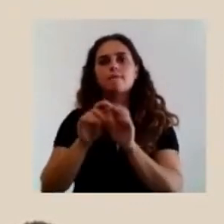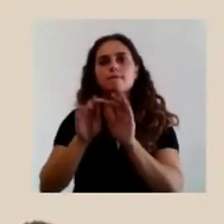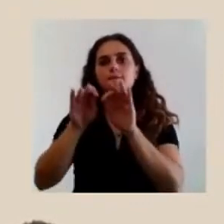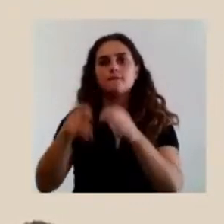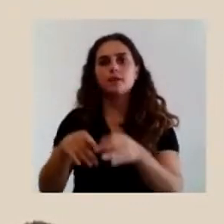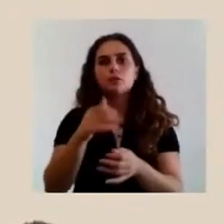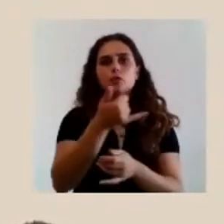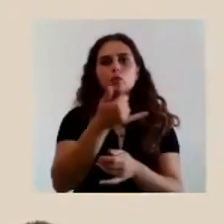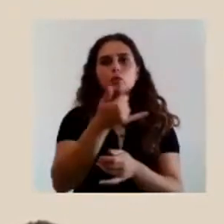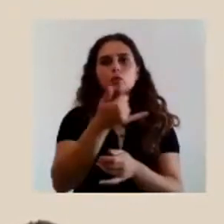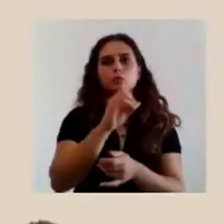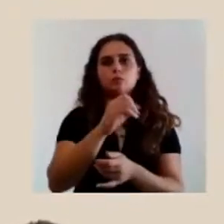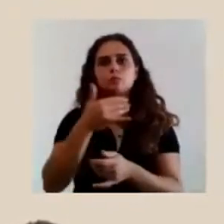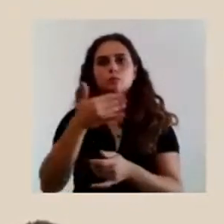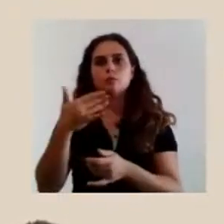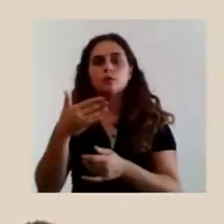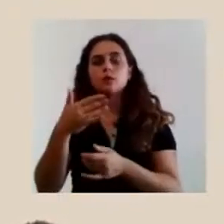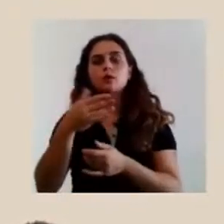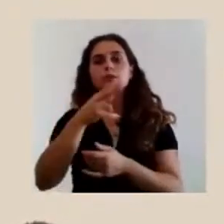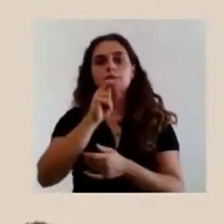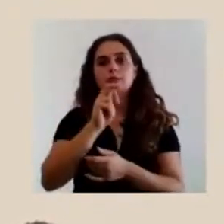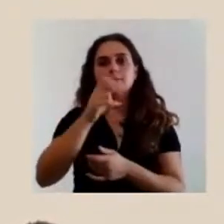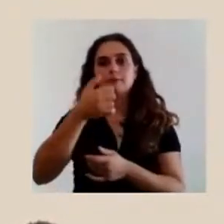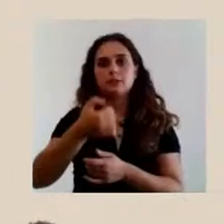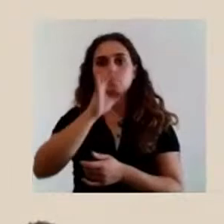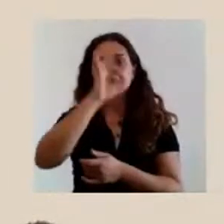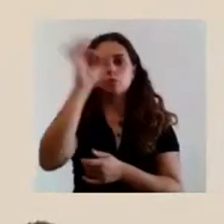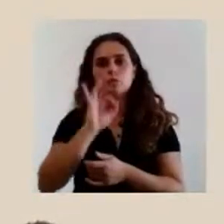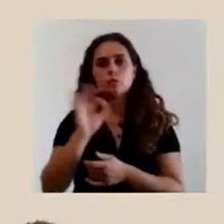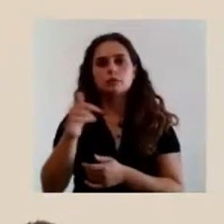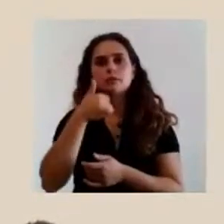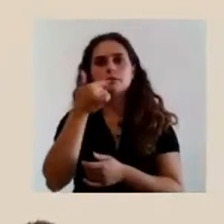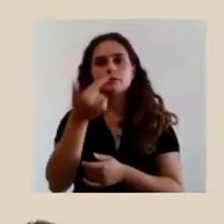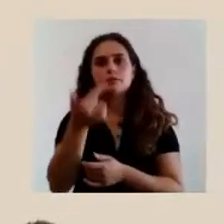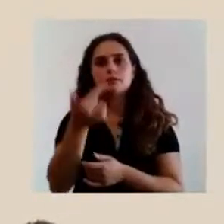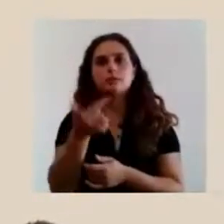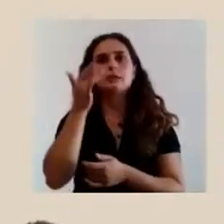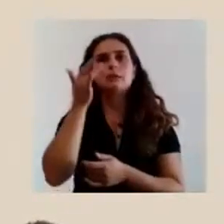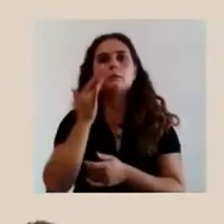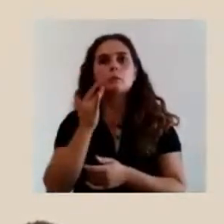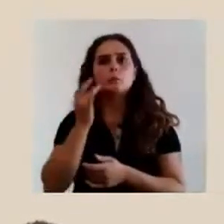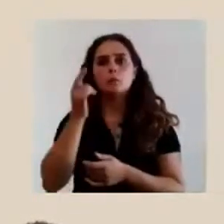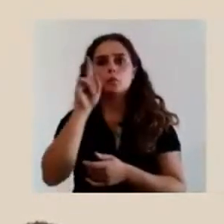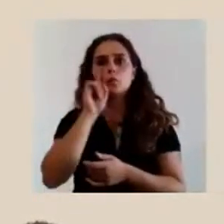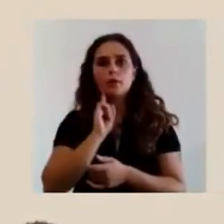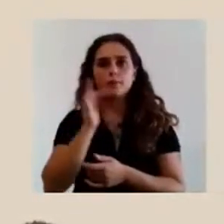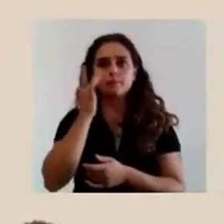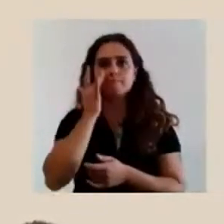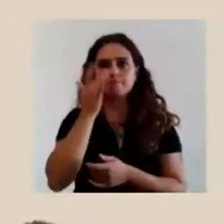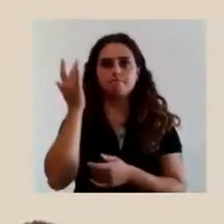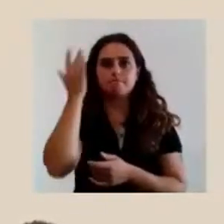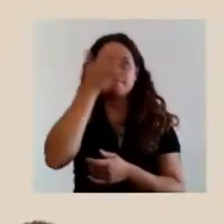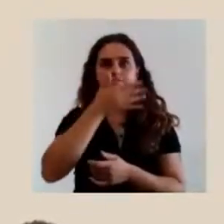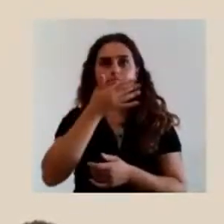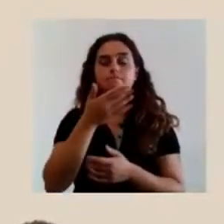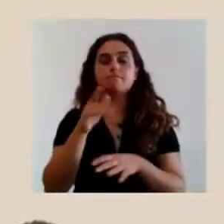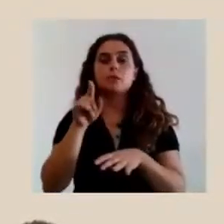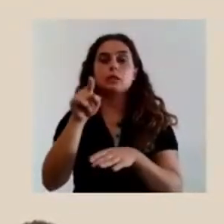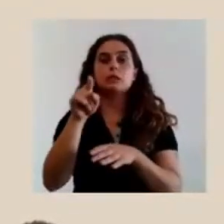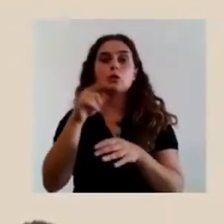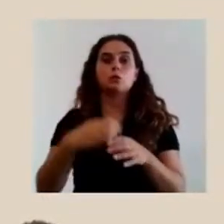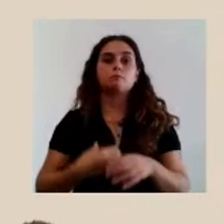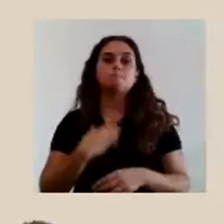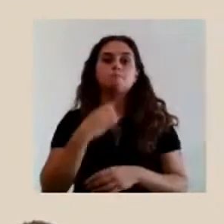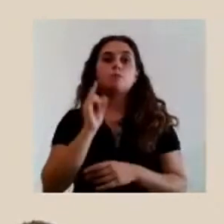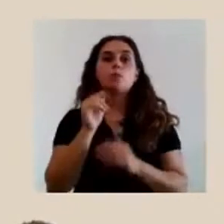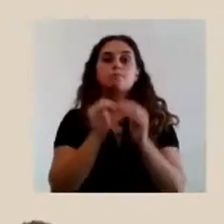from 21 to 35% when classifying dark-skinned female faces. The reason for this high error